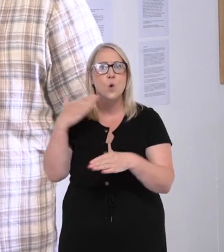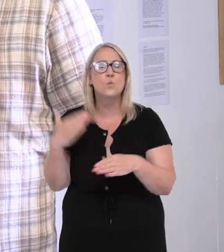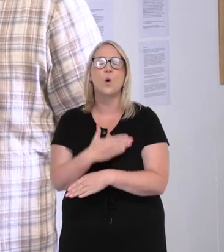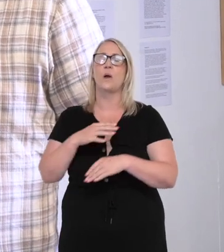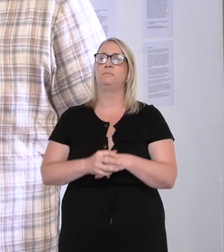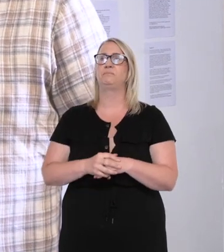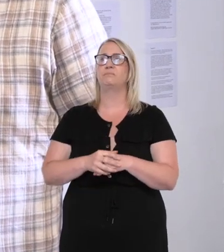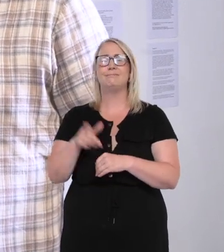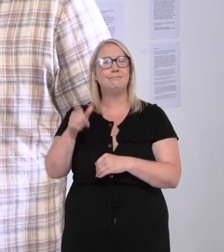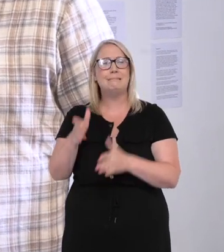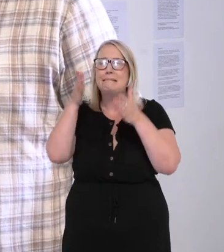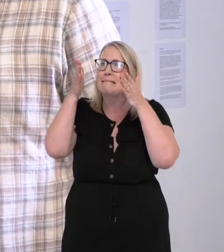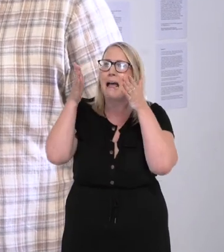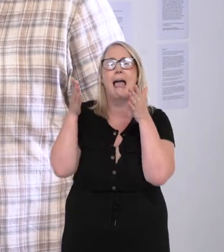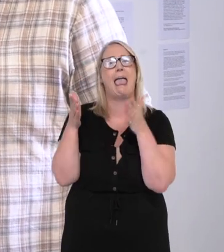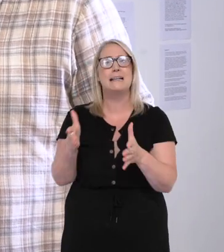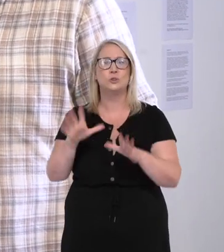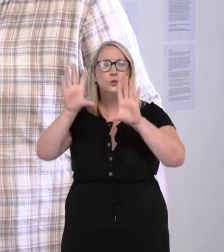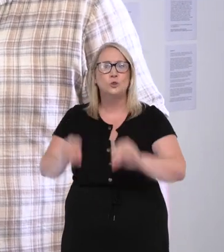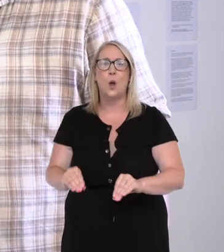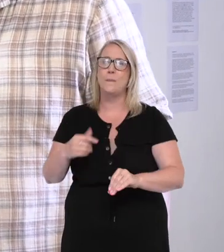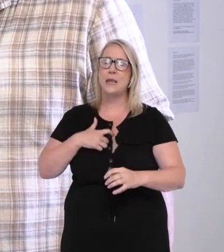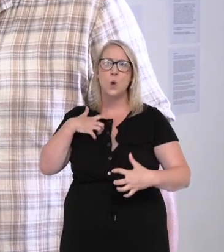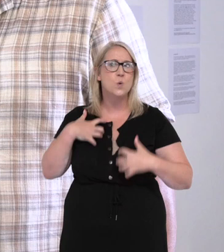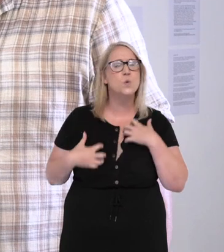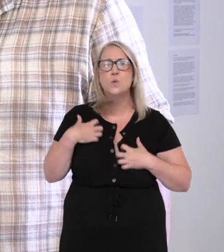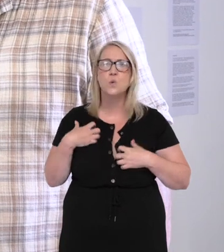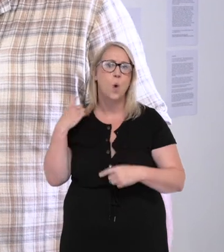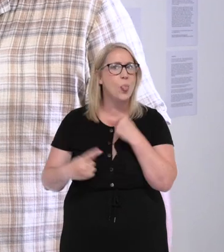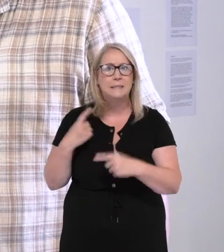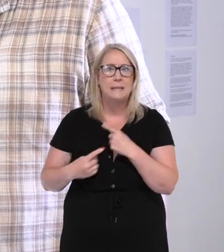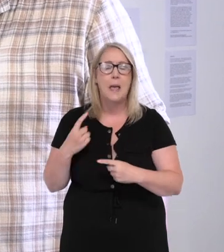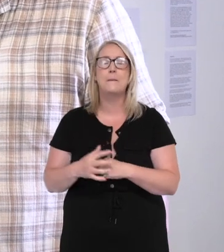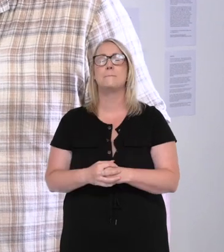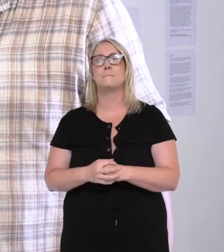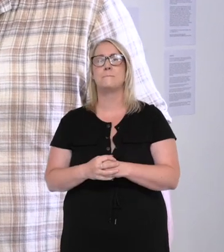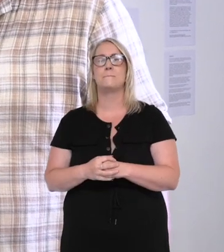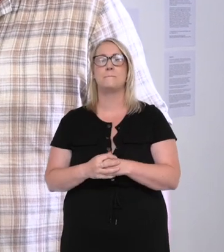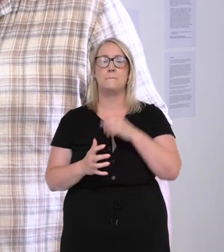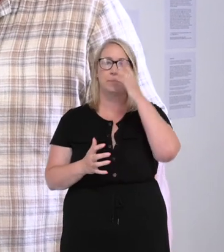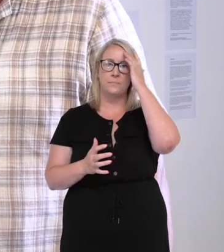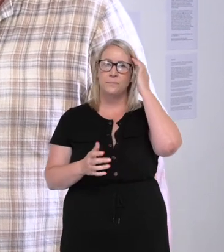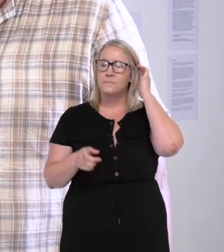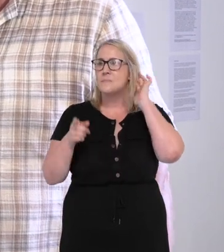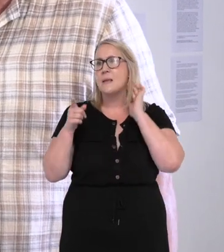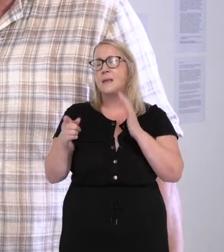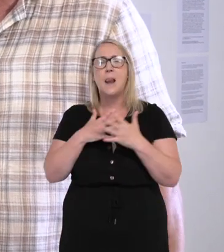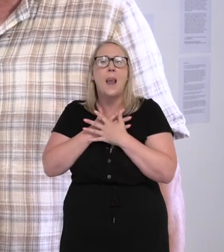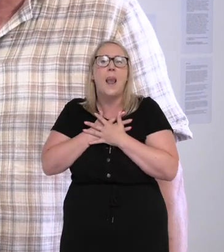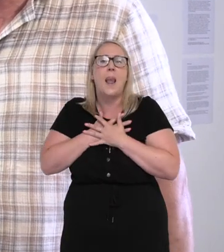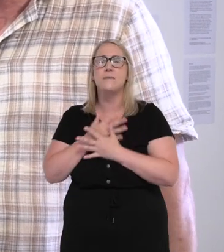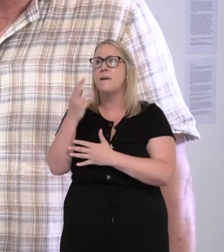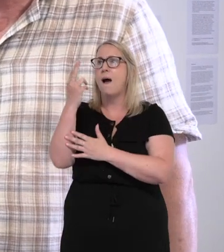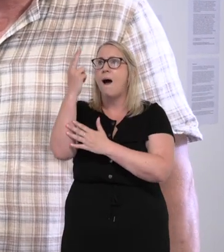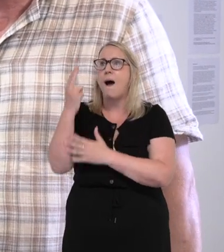hated stopping working. So to have a place, a large art barn, which we set